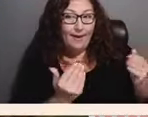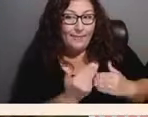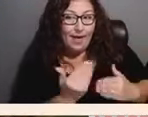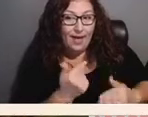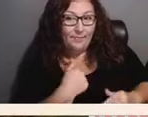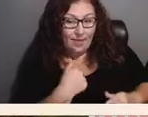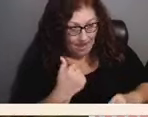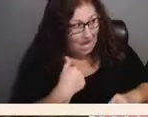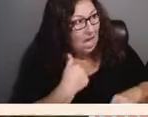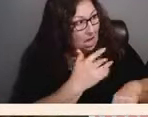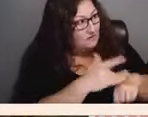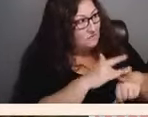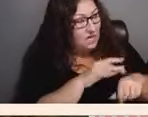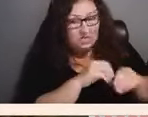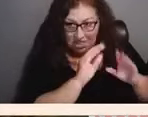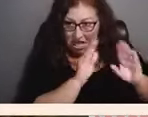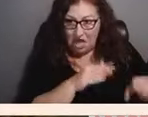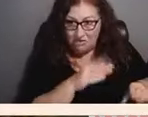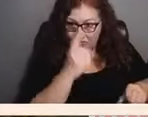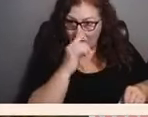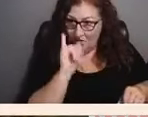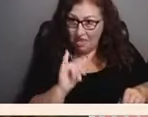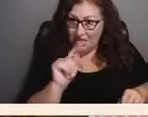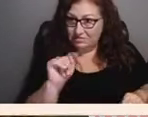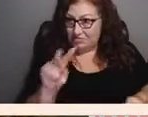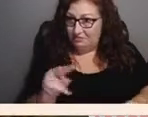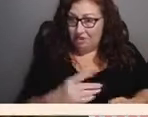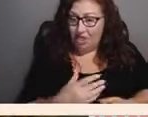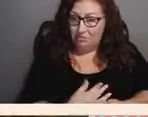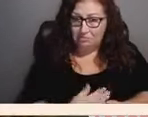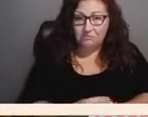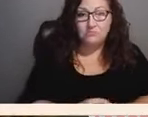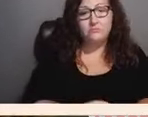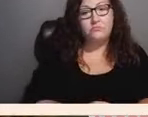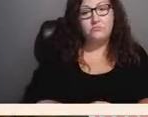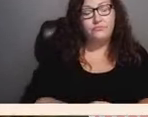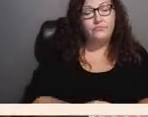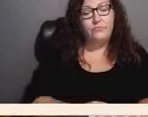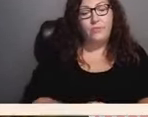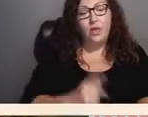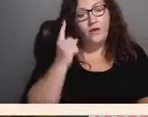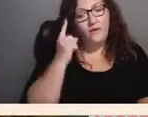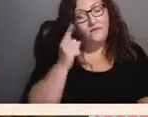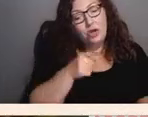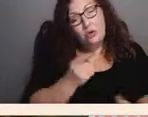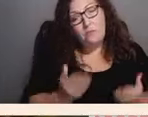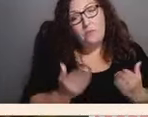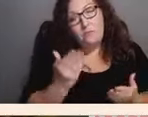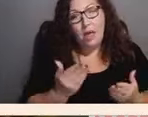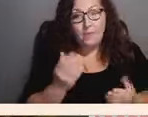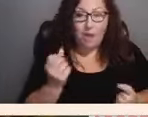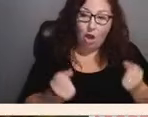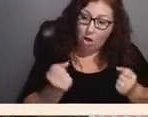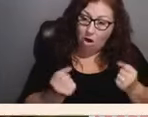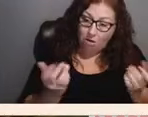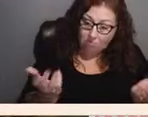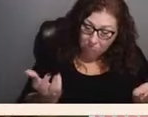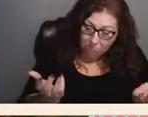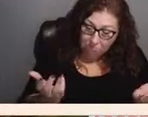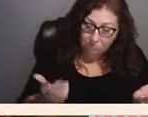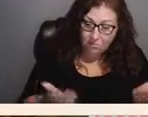this particular television. For you, it may be a car. You're just